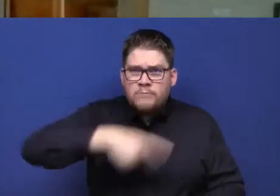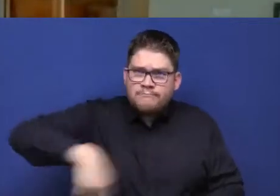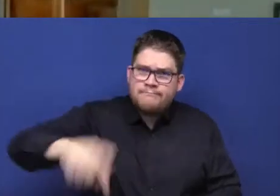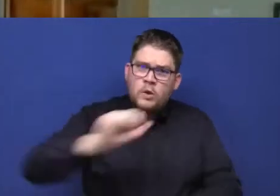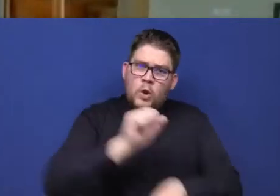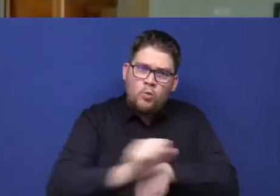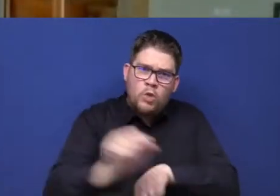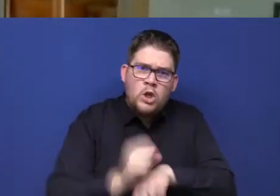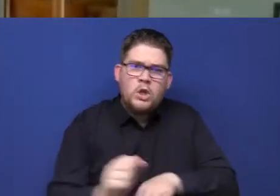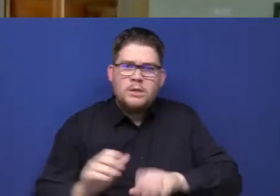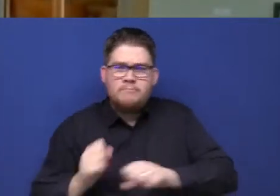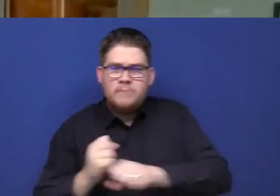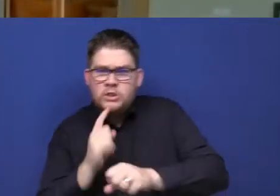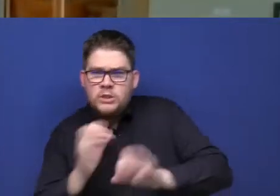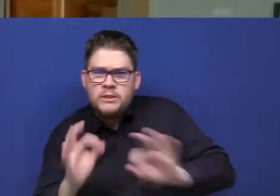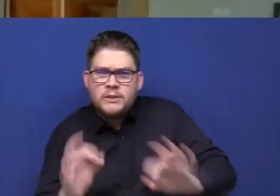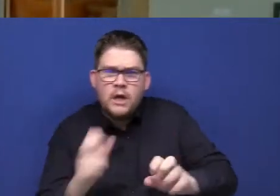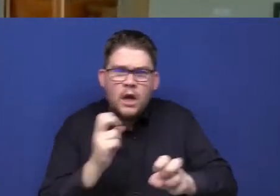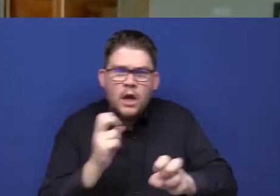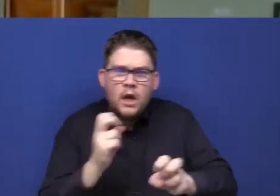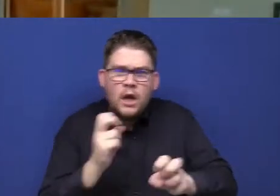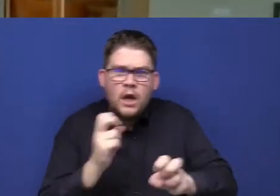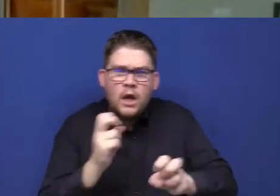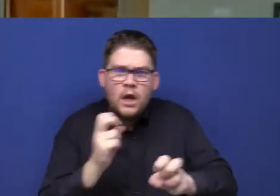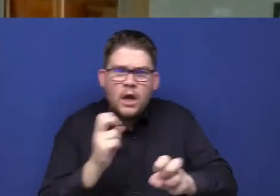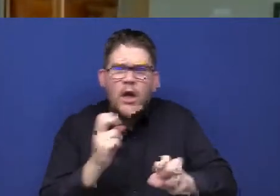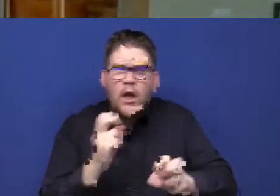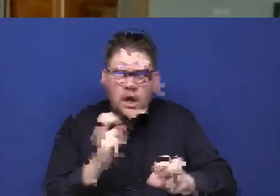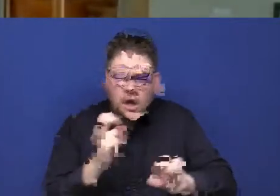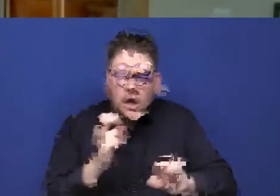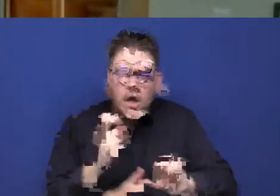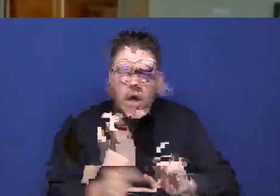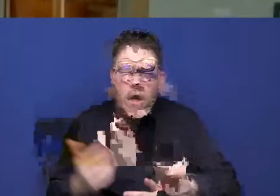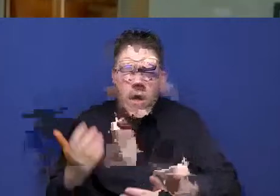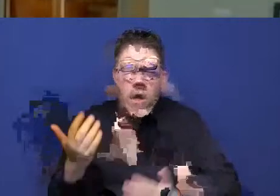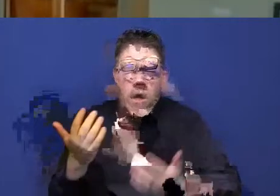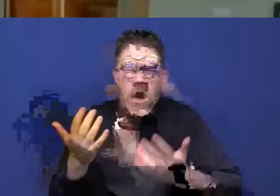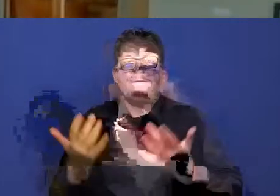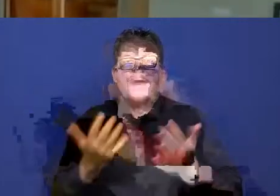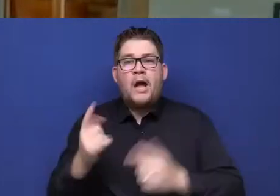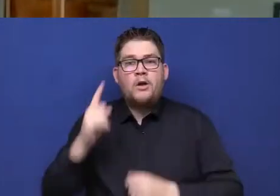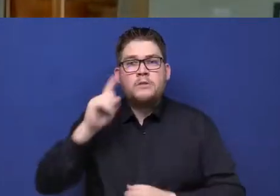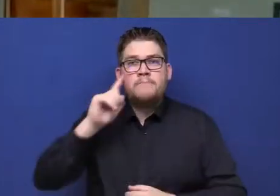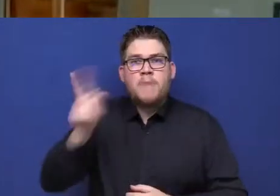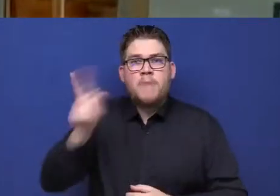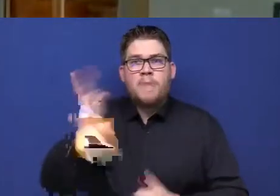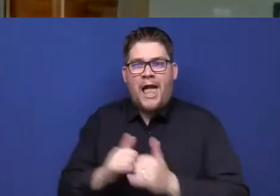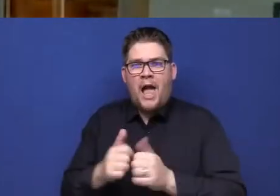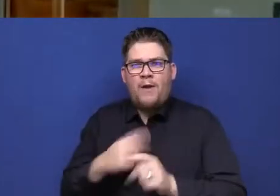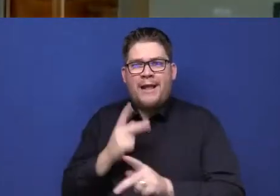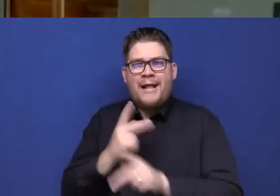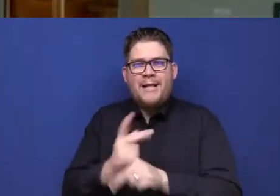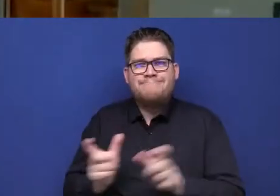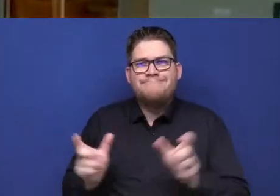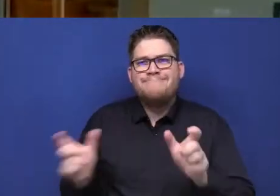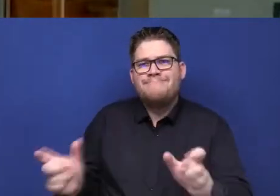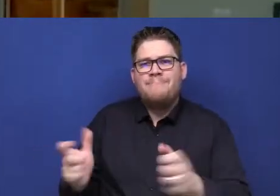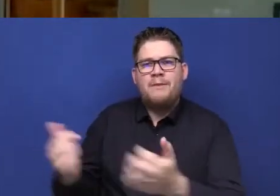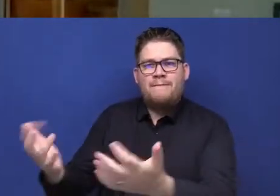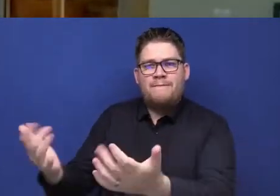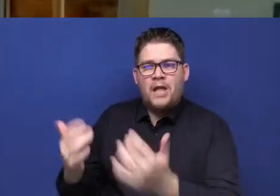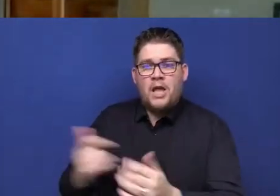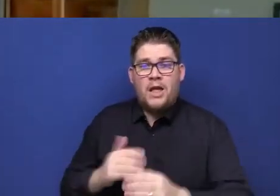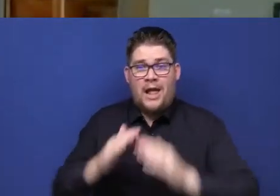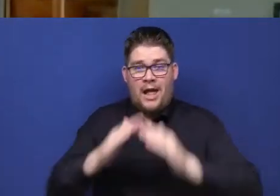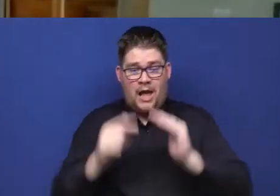where that fire encroached. And Logan Lake was Canada's first fire smart community almost a decade ago. I'm just curious, how widespread is